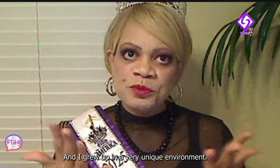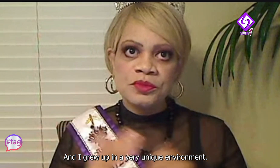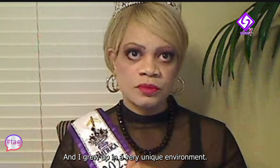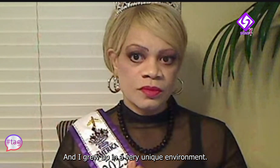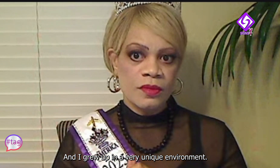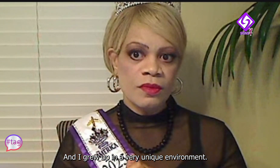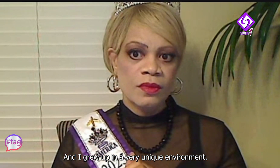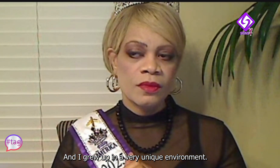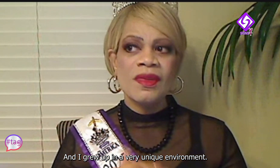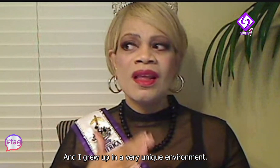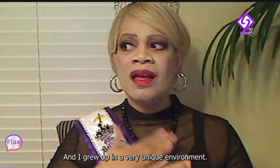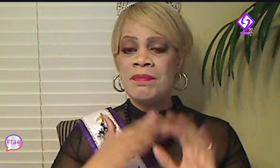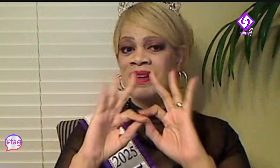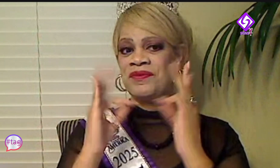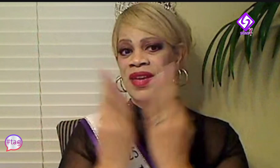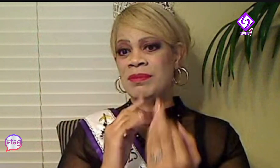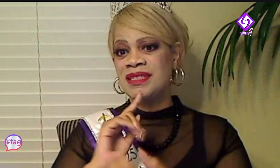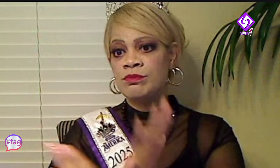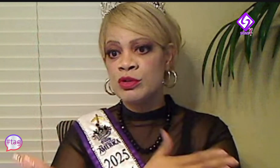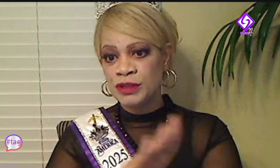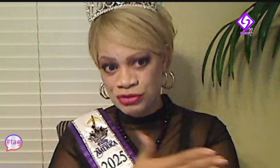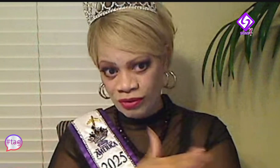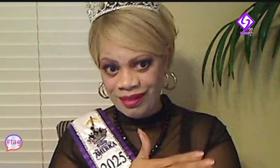very unique environment.